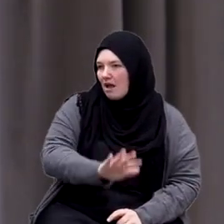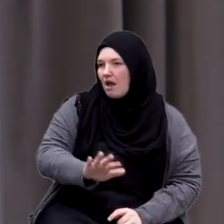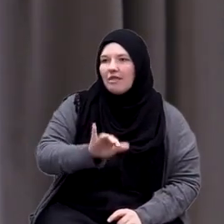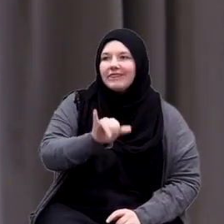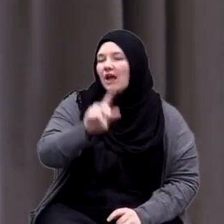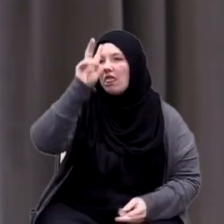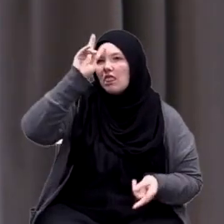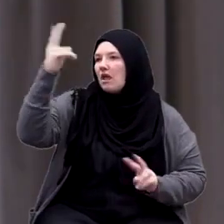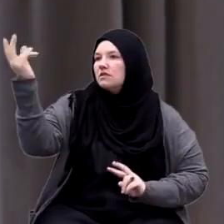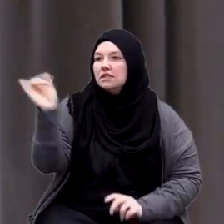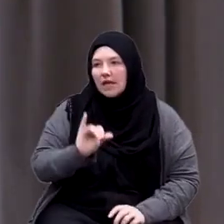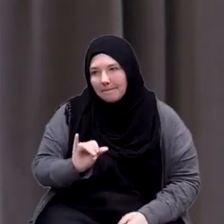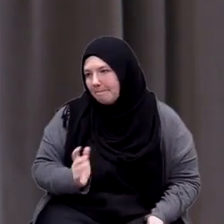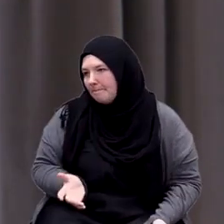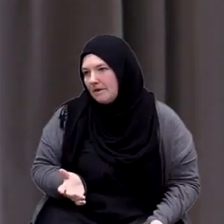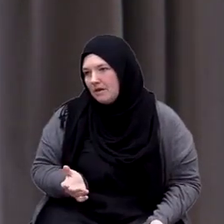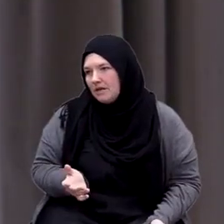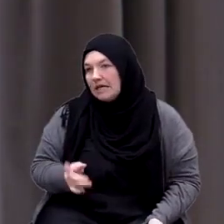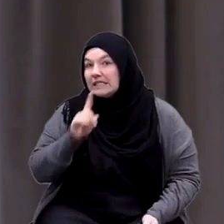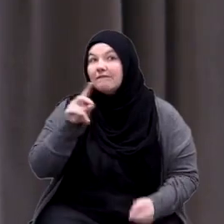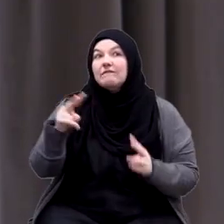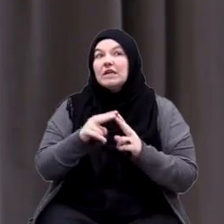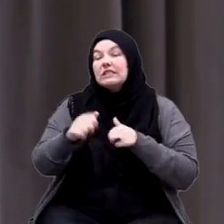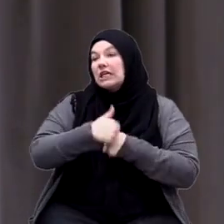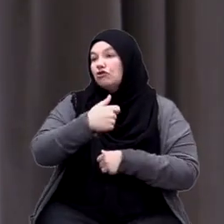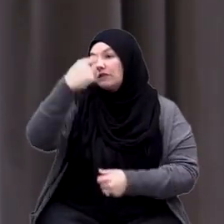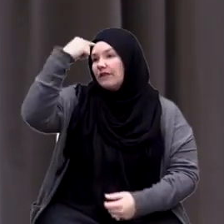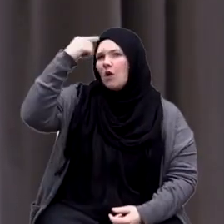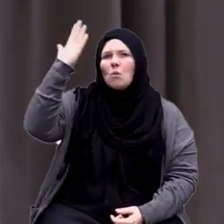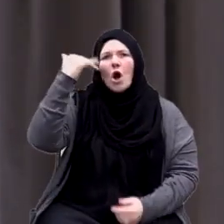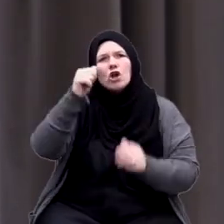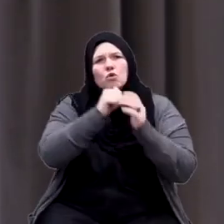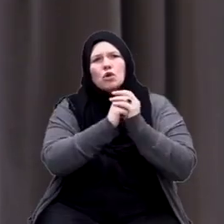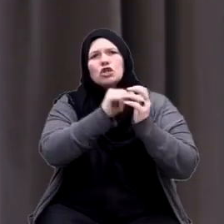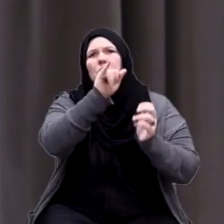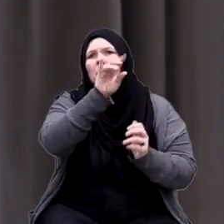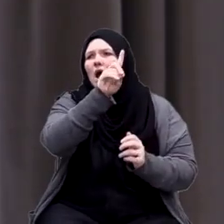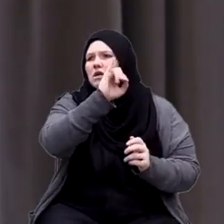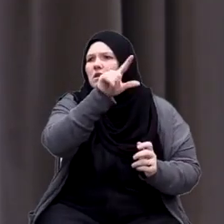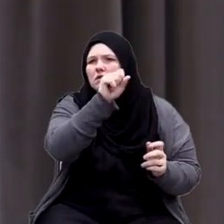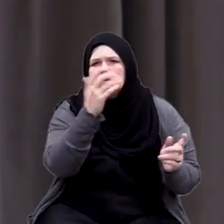wasallam. It's dangerous. Why do you worship idols?